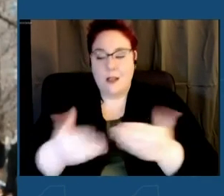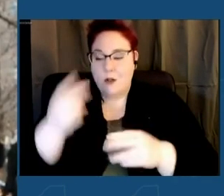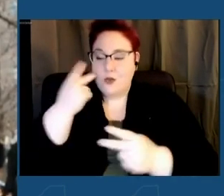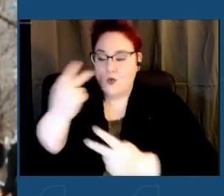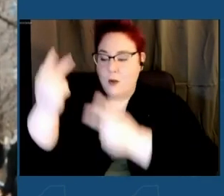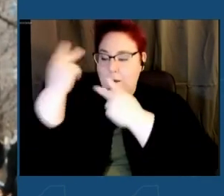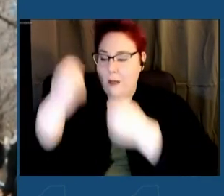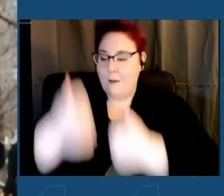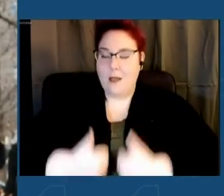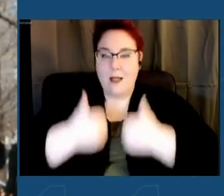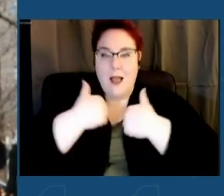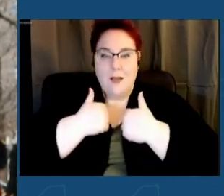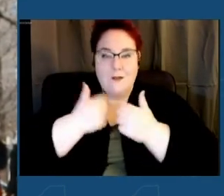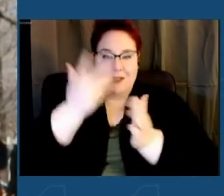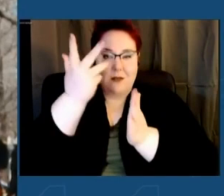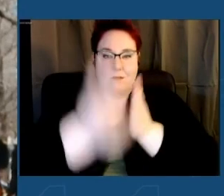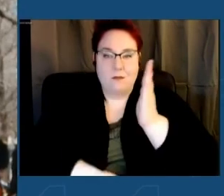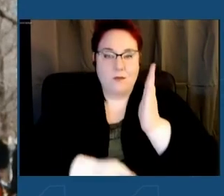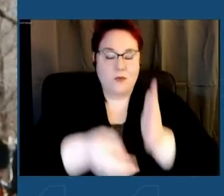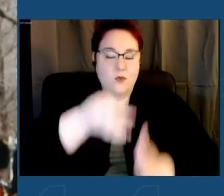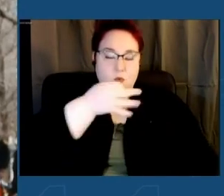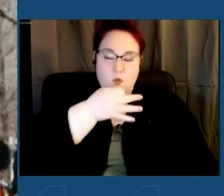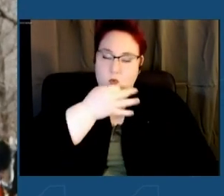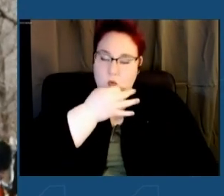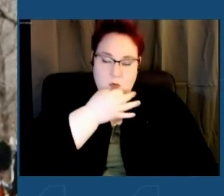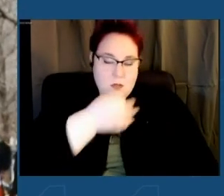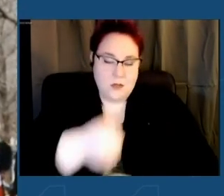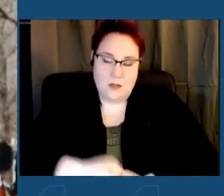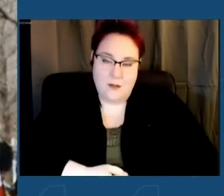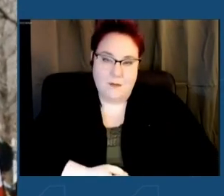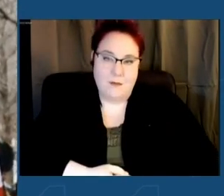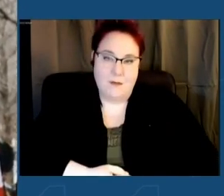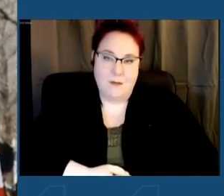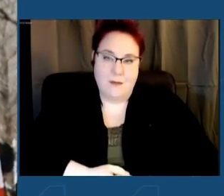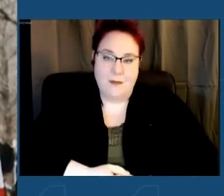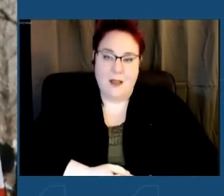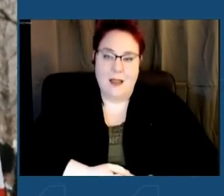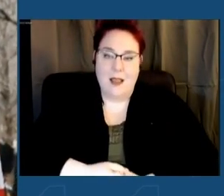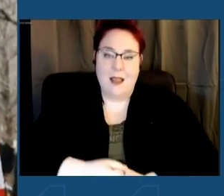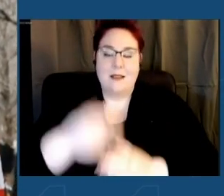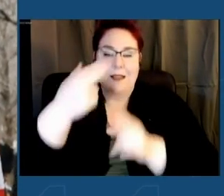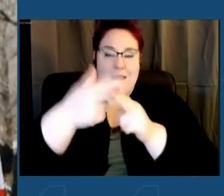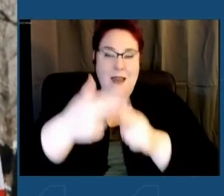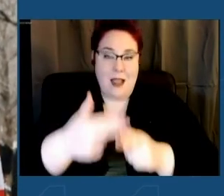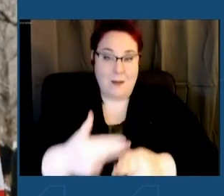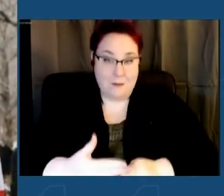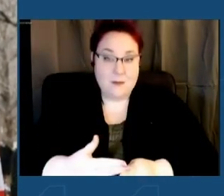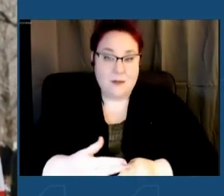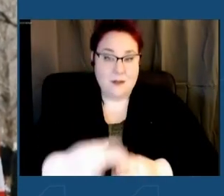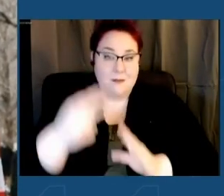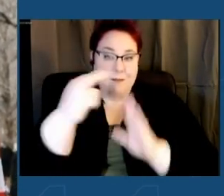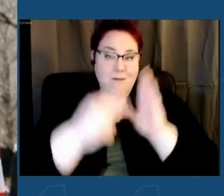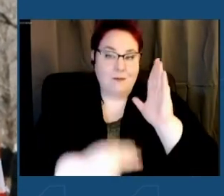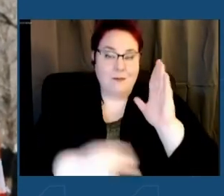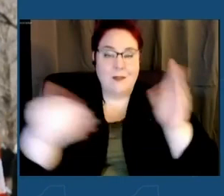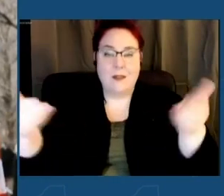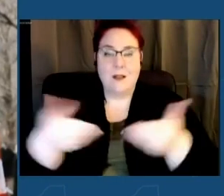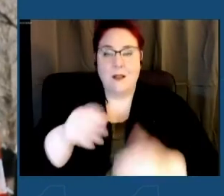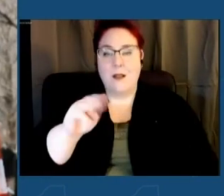too soon. To lead the reading of the names, I am honored to introduce Michael